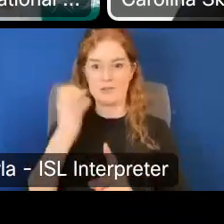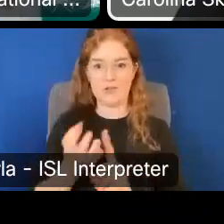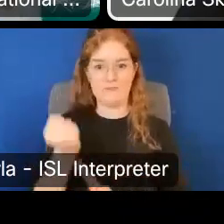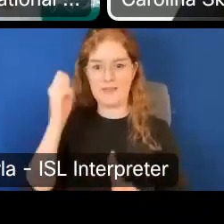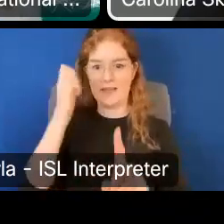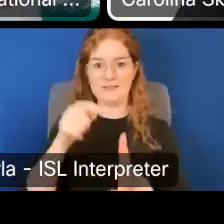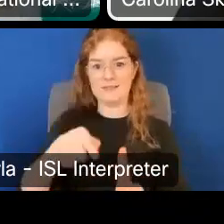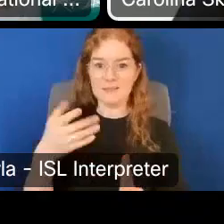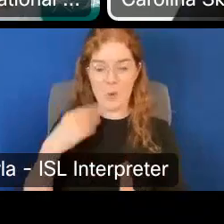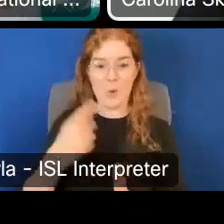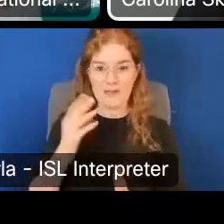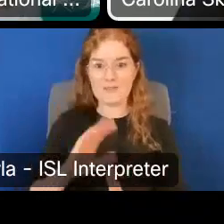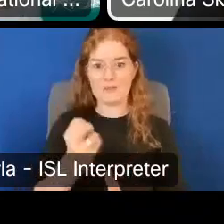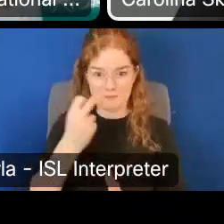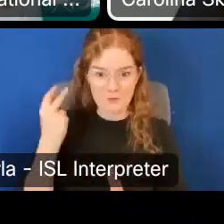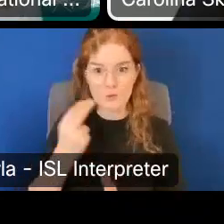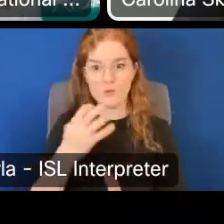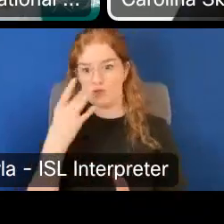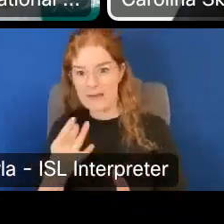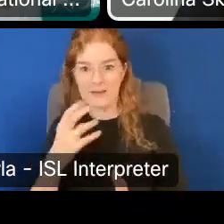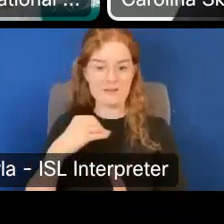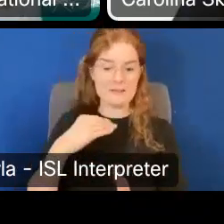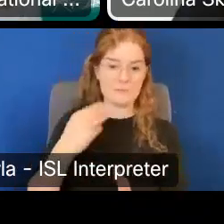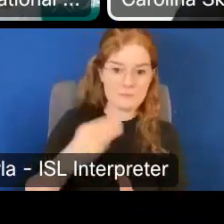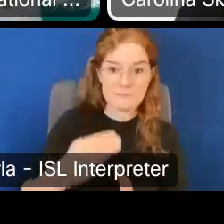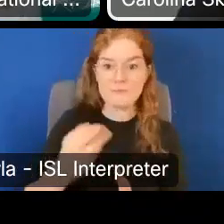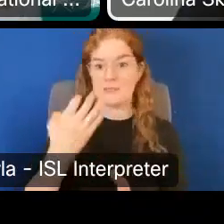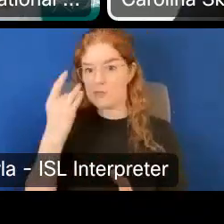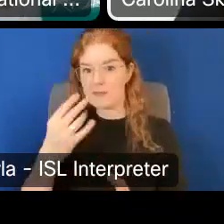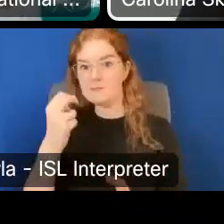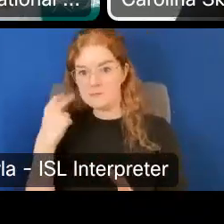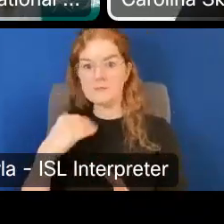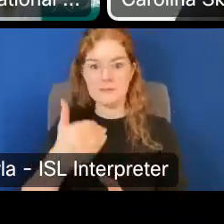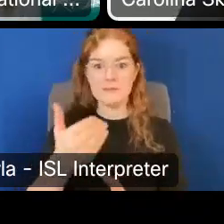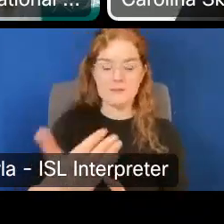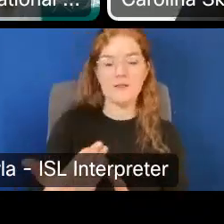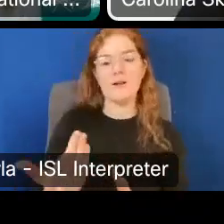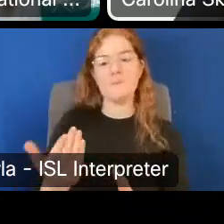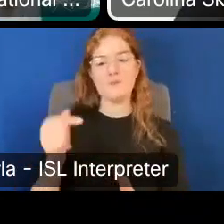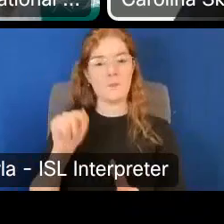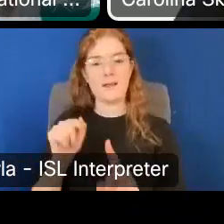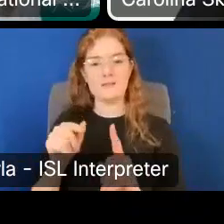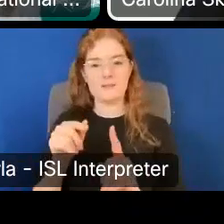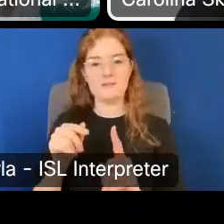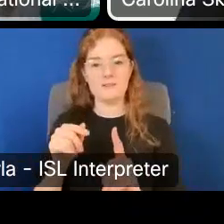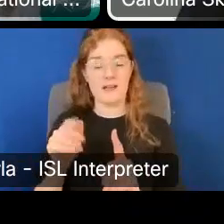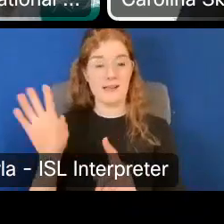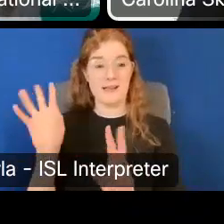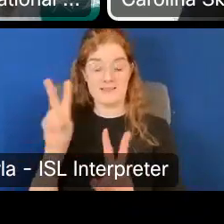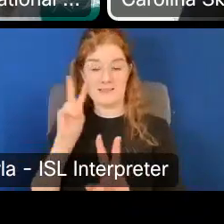of constantly review, evaluate, look back, and that's, I suppose, in terms of, and I see some of